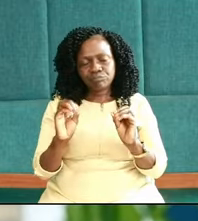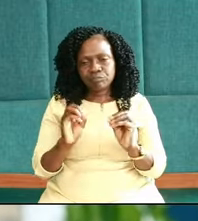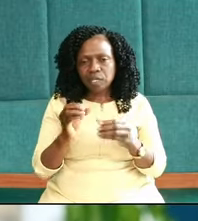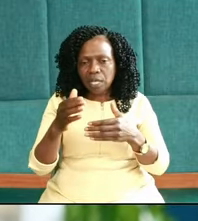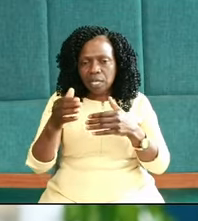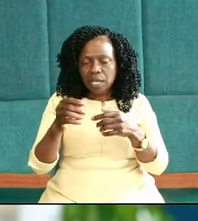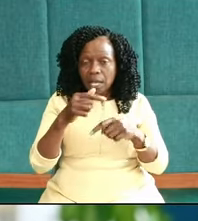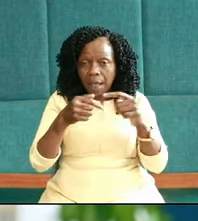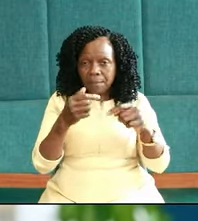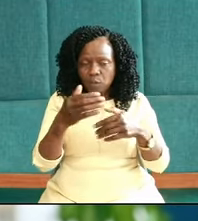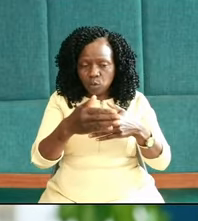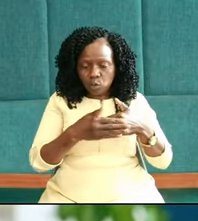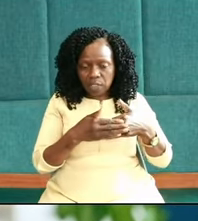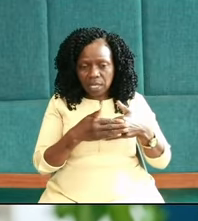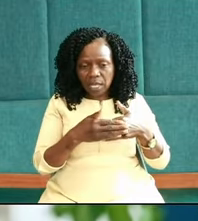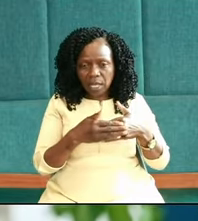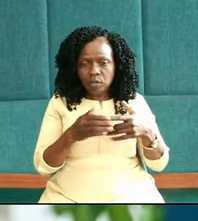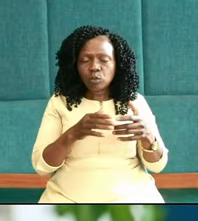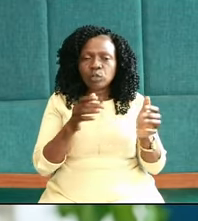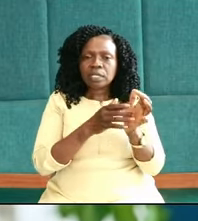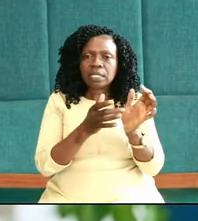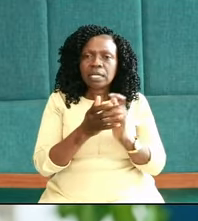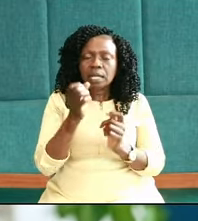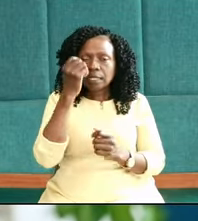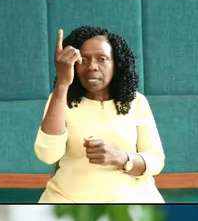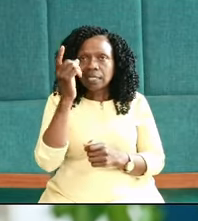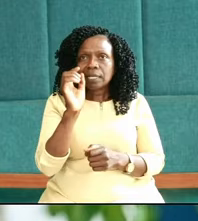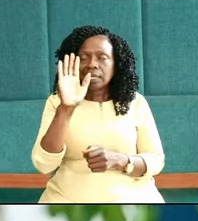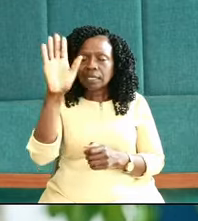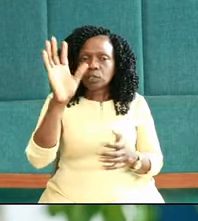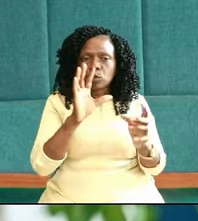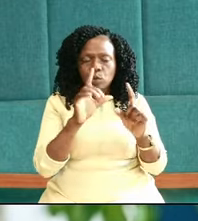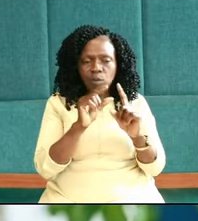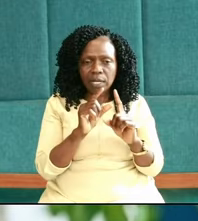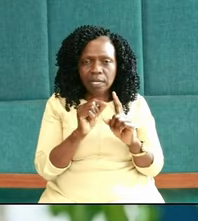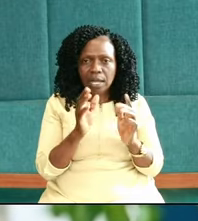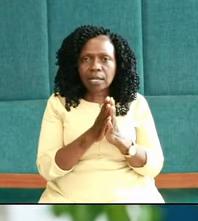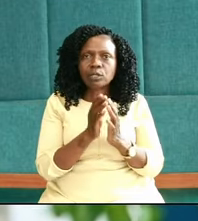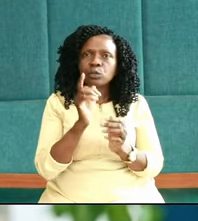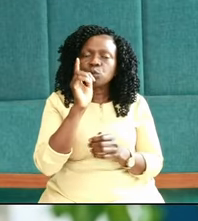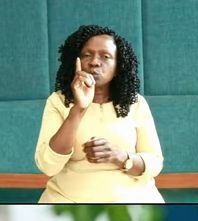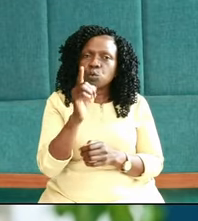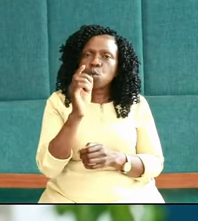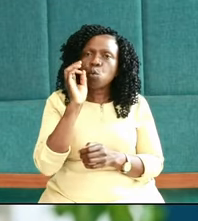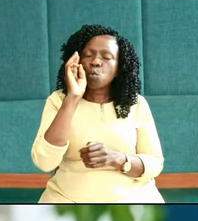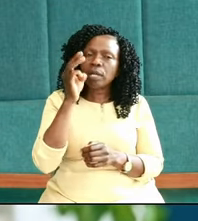to Jesus and study his word, and you will understand this man.